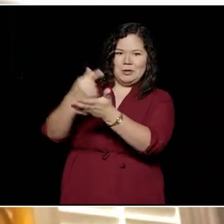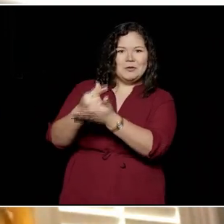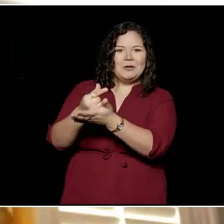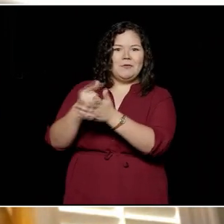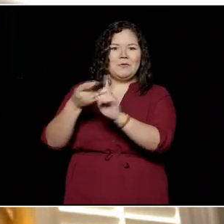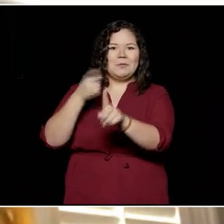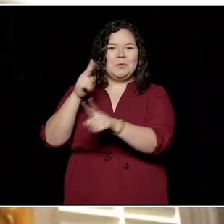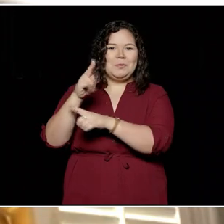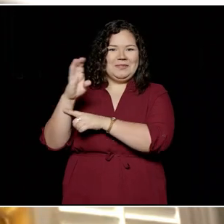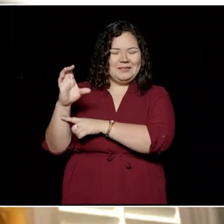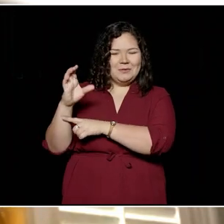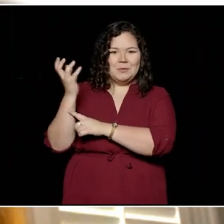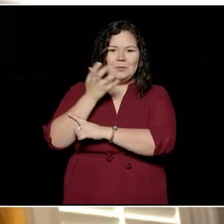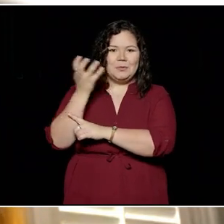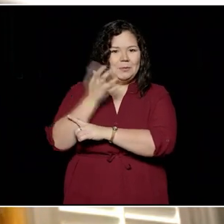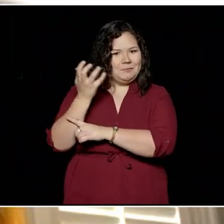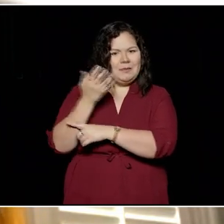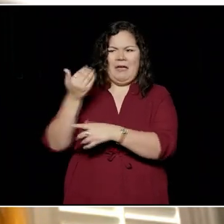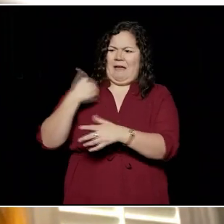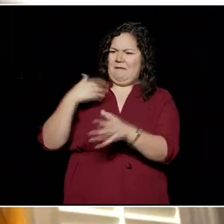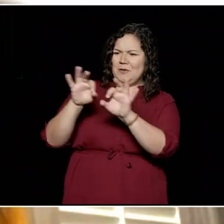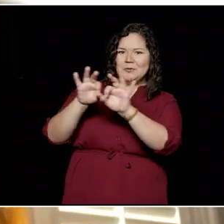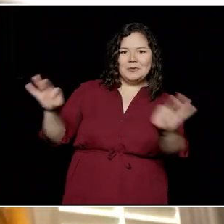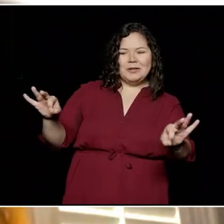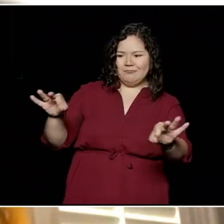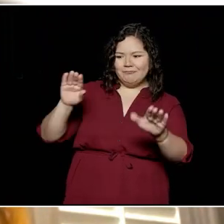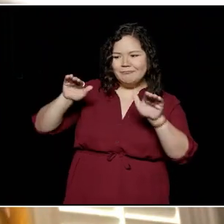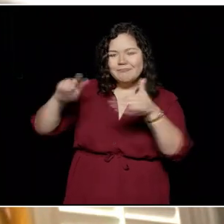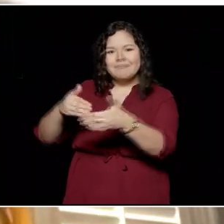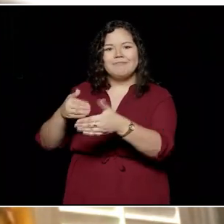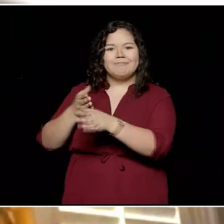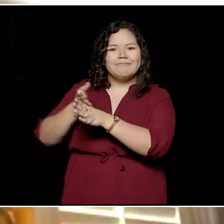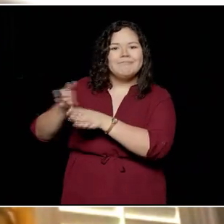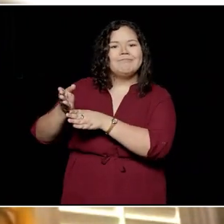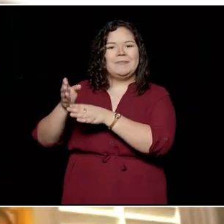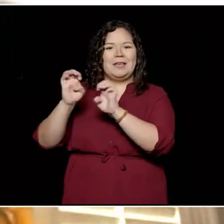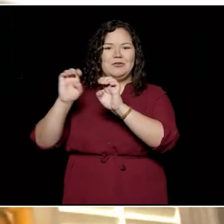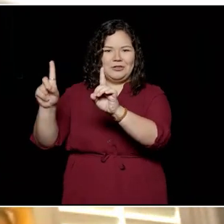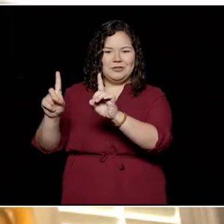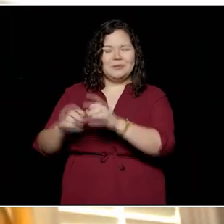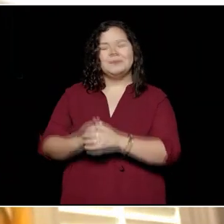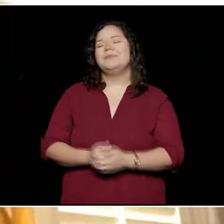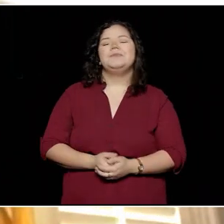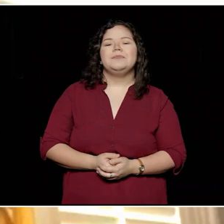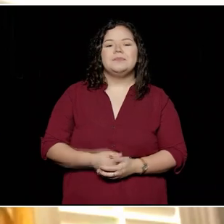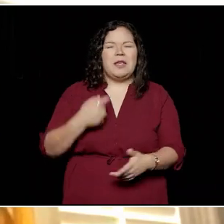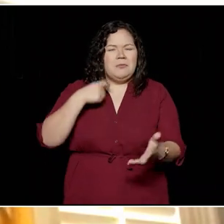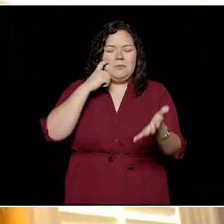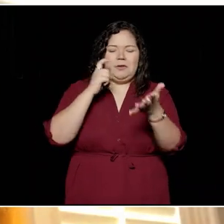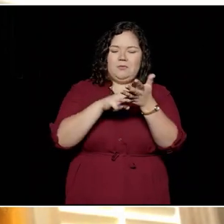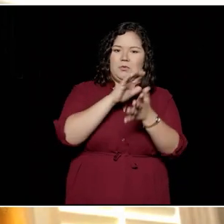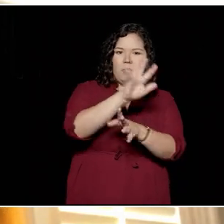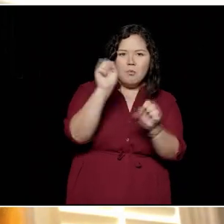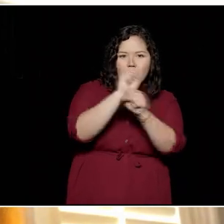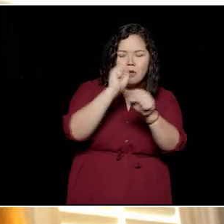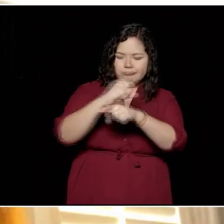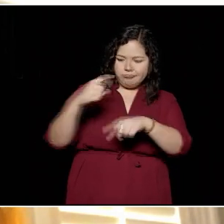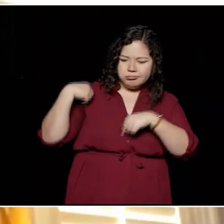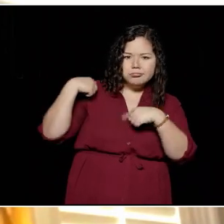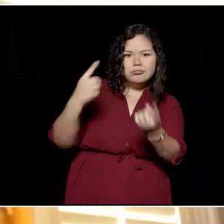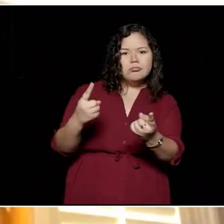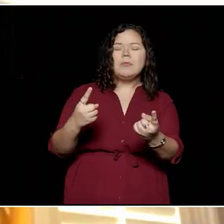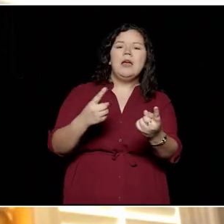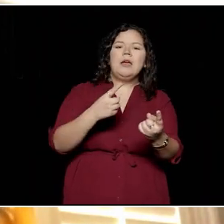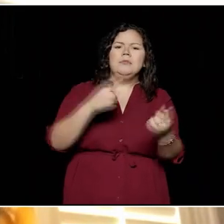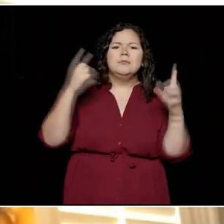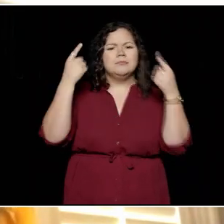graduating from the University of British Columbia with a degree in education. I want to recognize your hard work